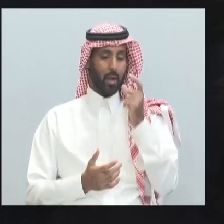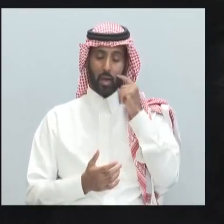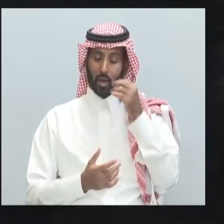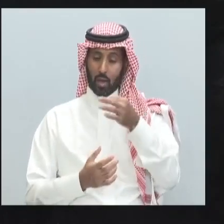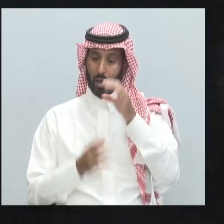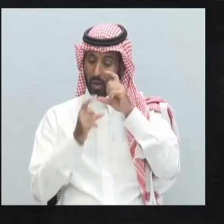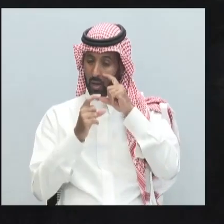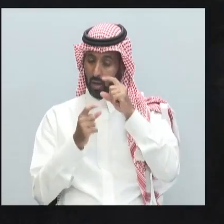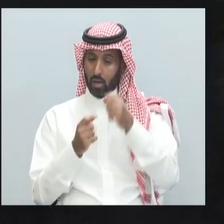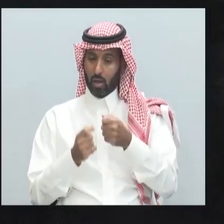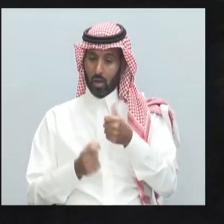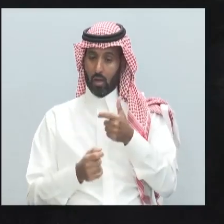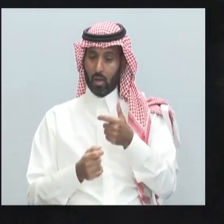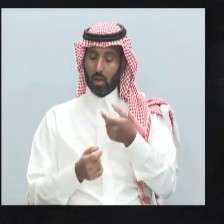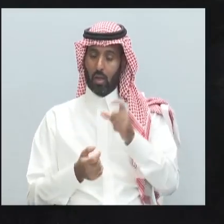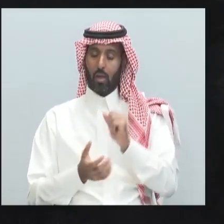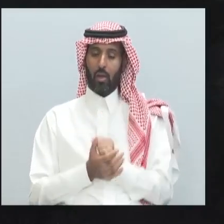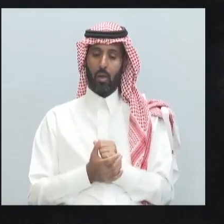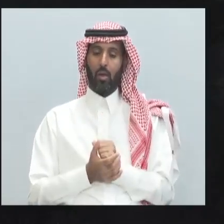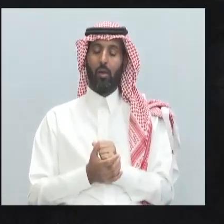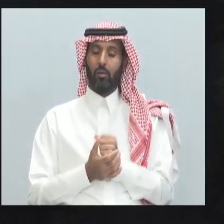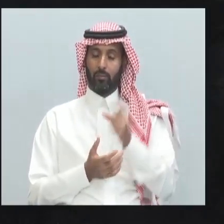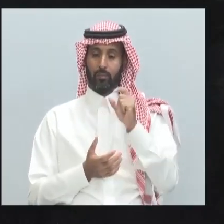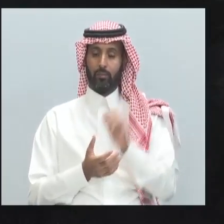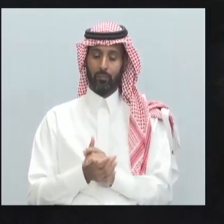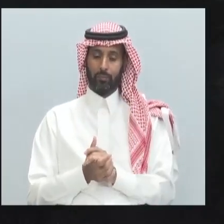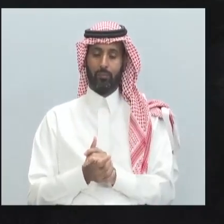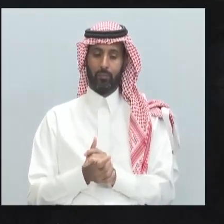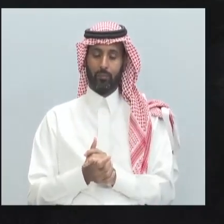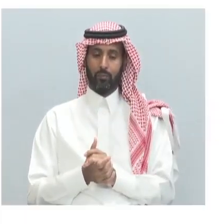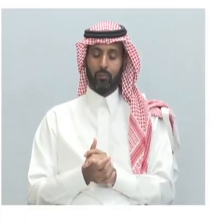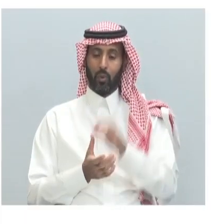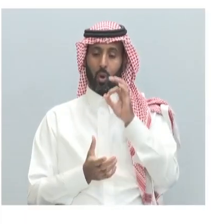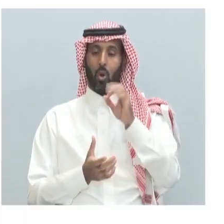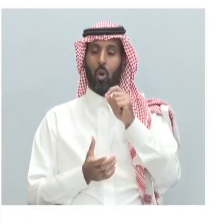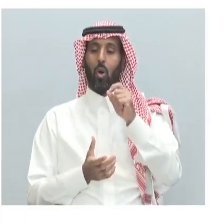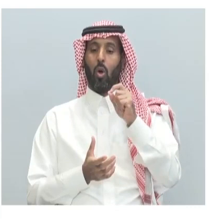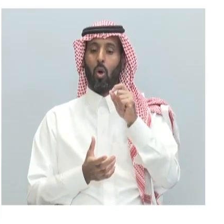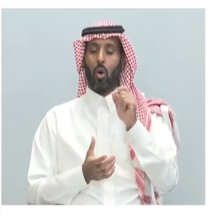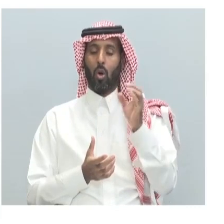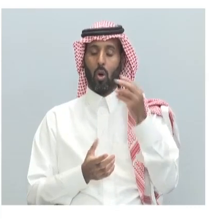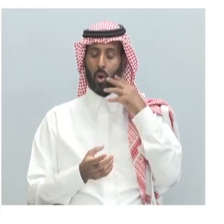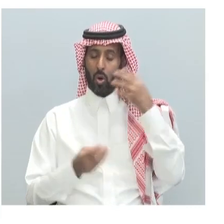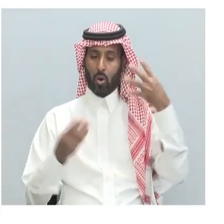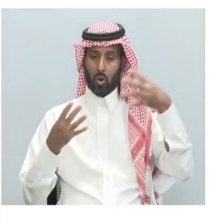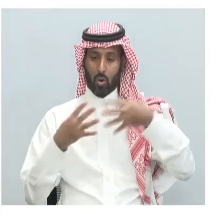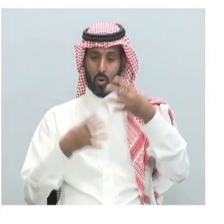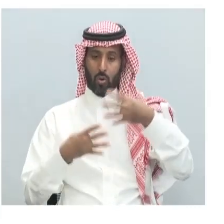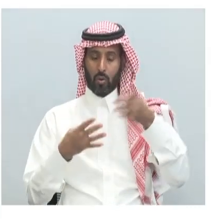it this, this, that? Yes, that is a coin. Excellent. So we will match